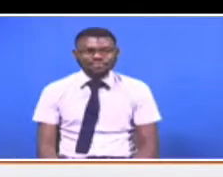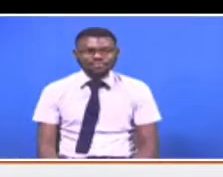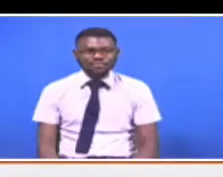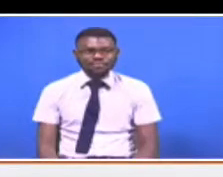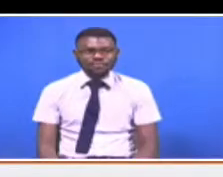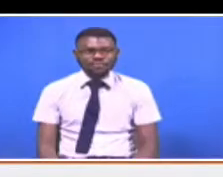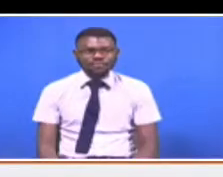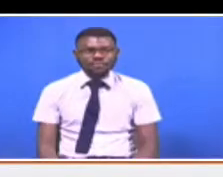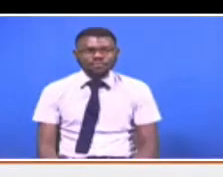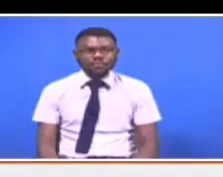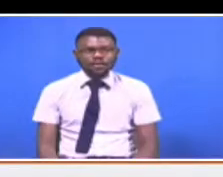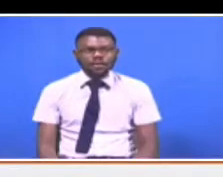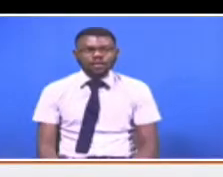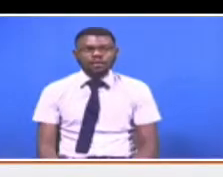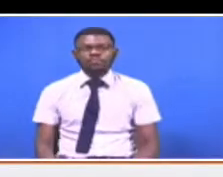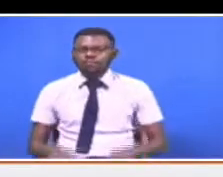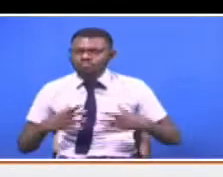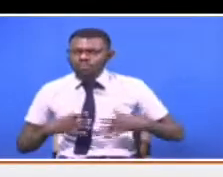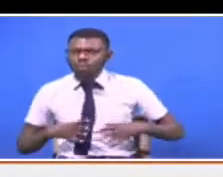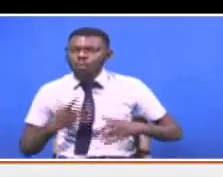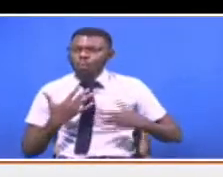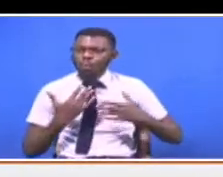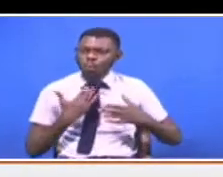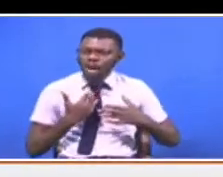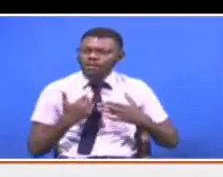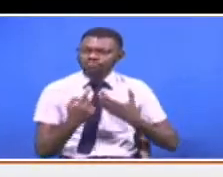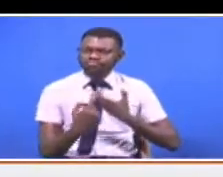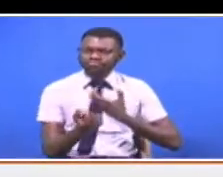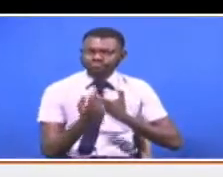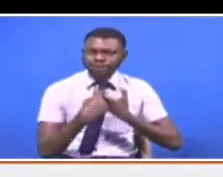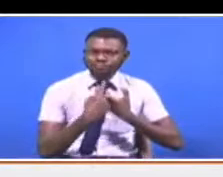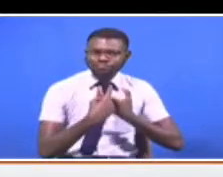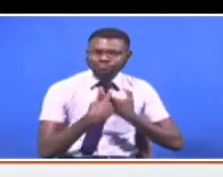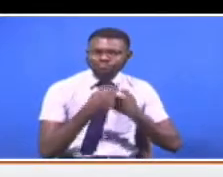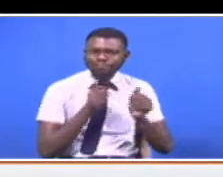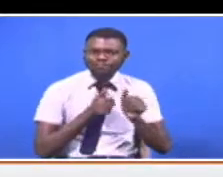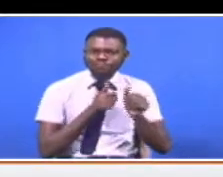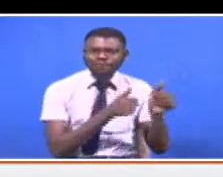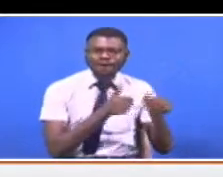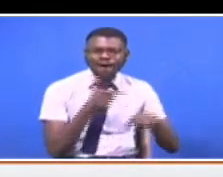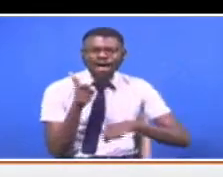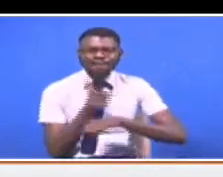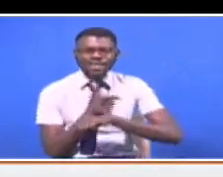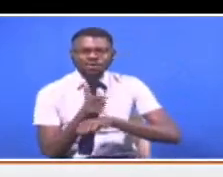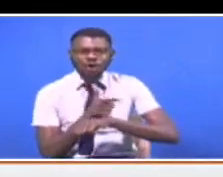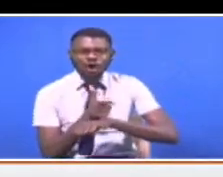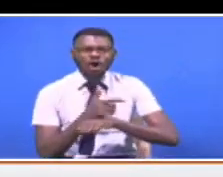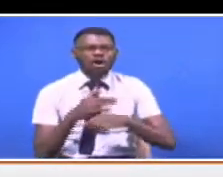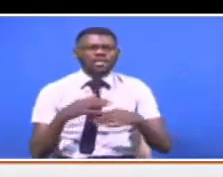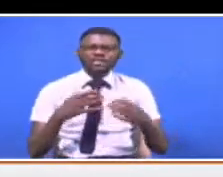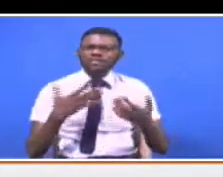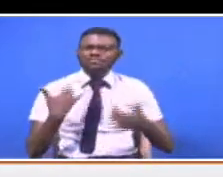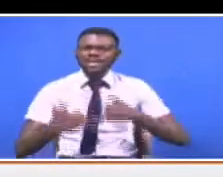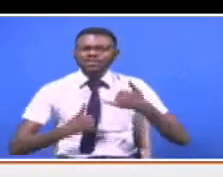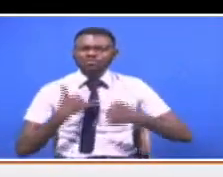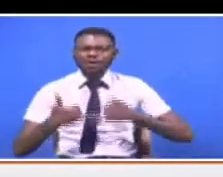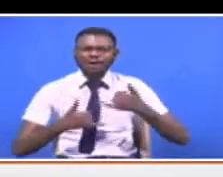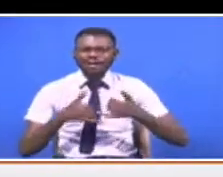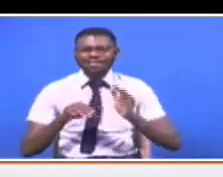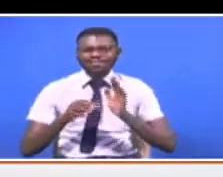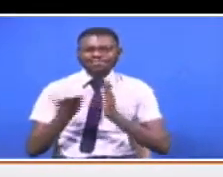Section using all means to gain more followers by uploading different content, including videos of all kinds.